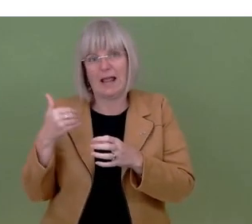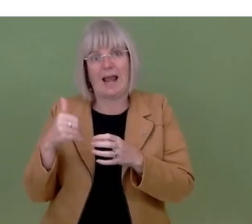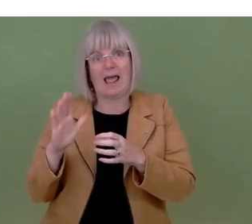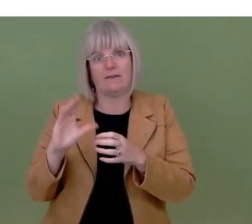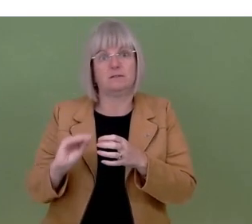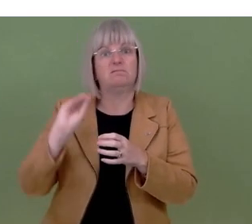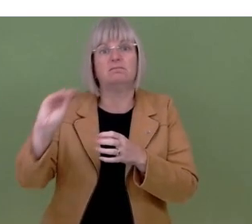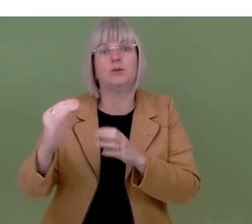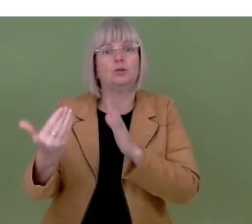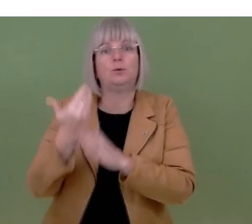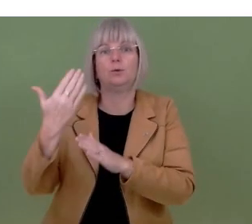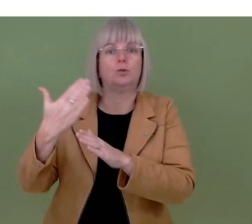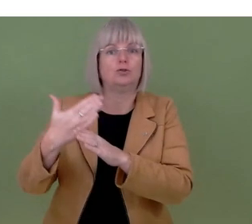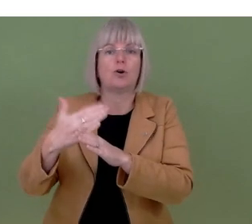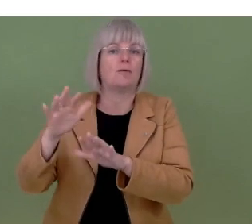New.